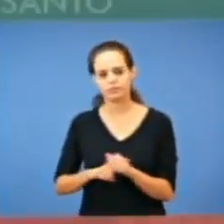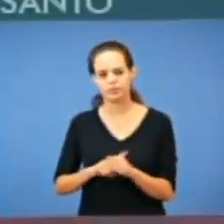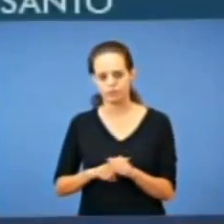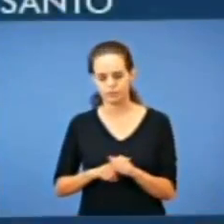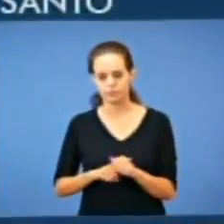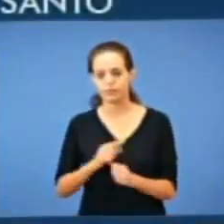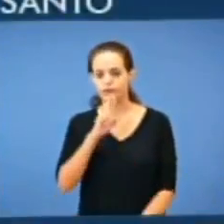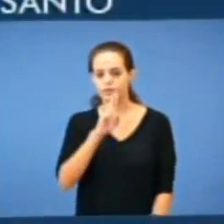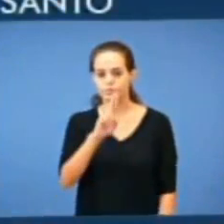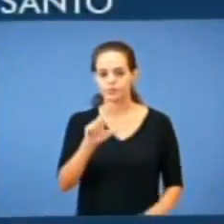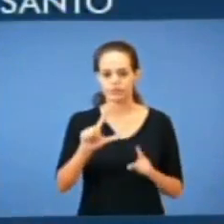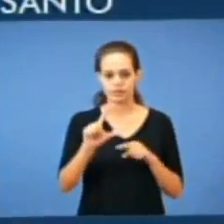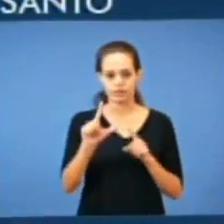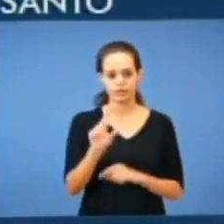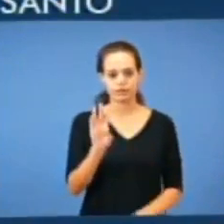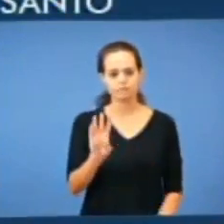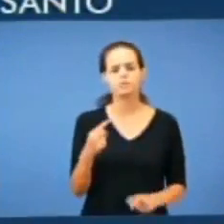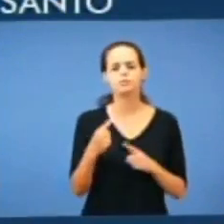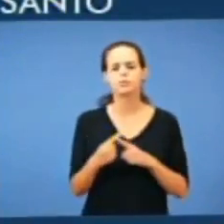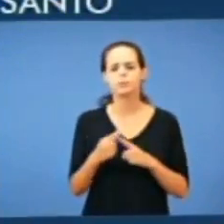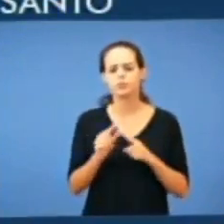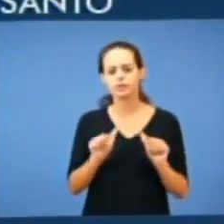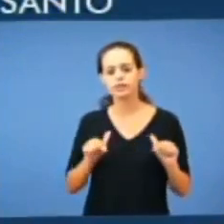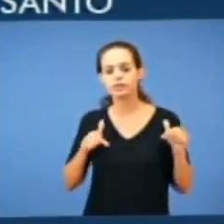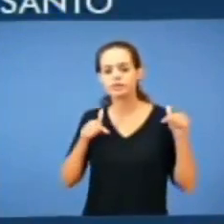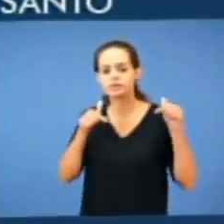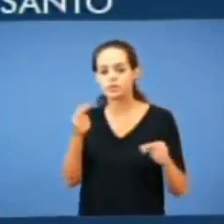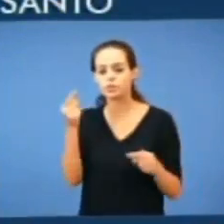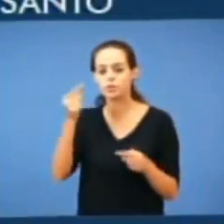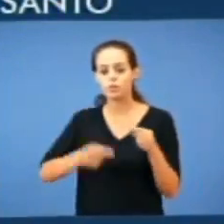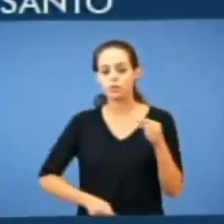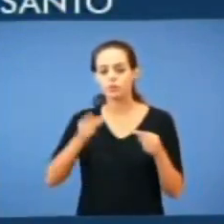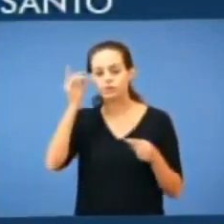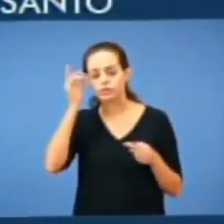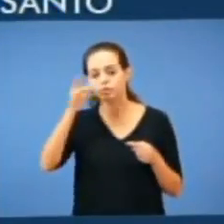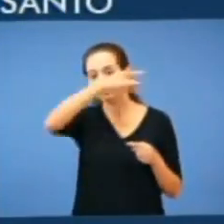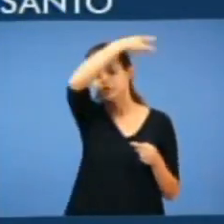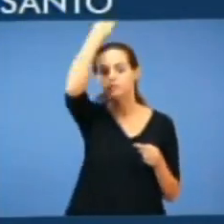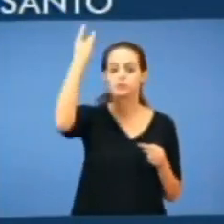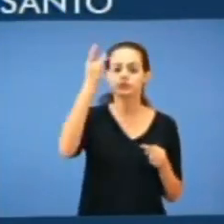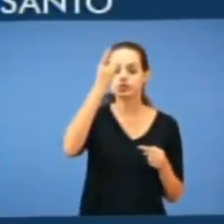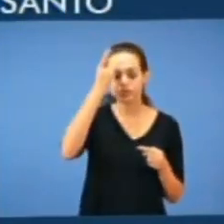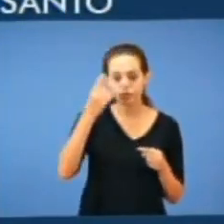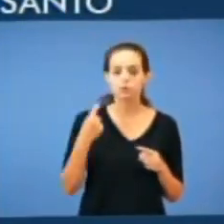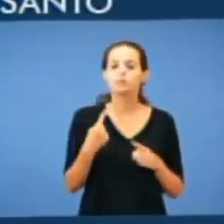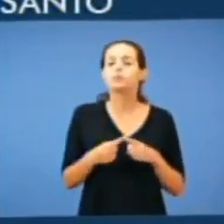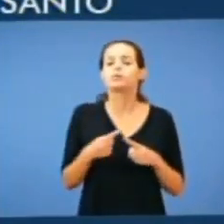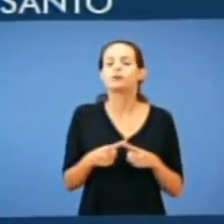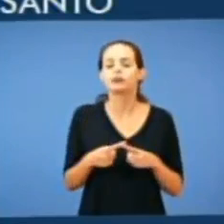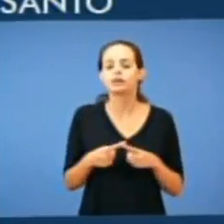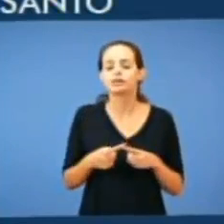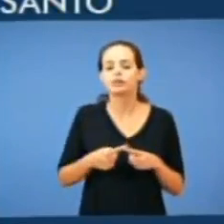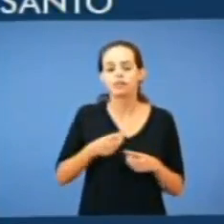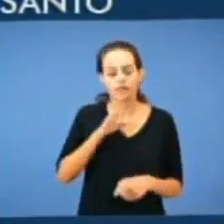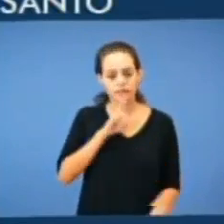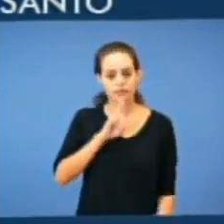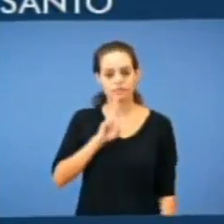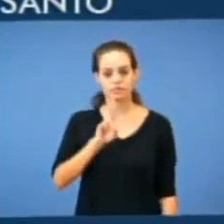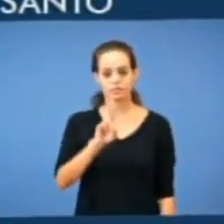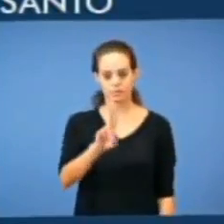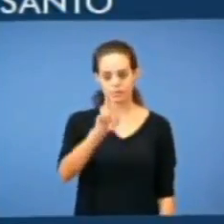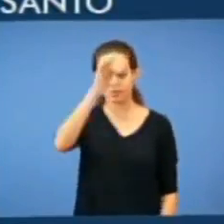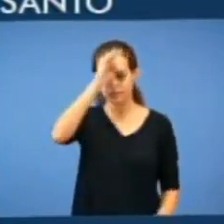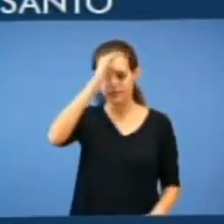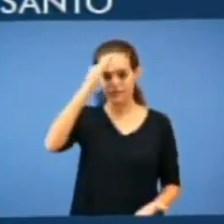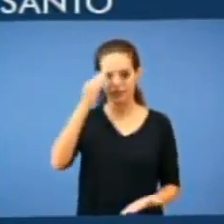letter B, when they ask what was the erection, why the erection was against the Holy Spirit, why was the erection